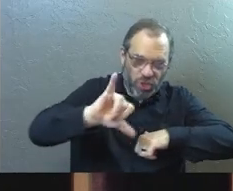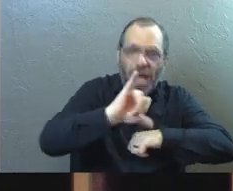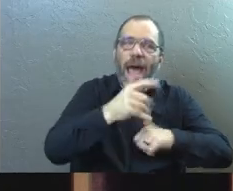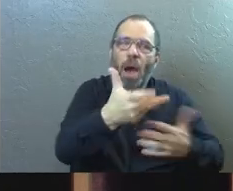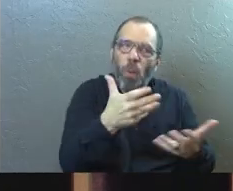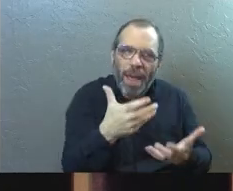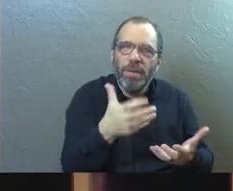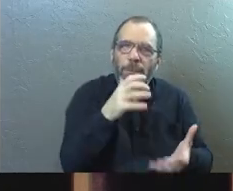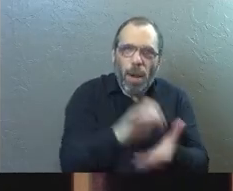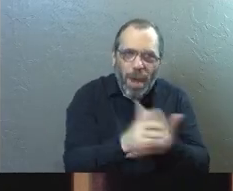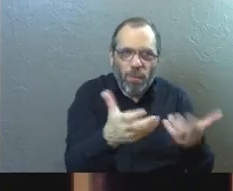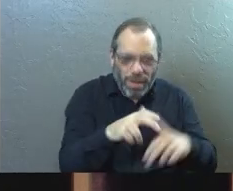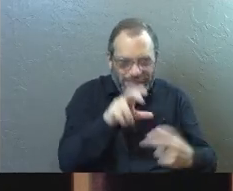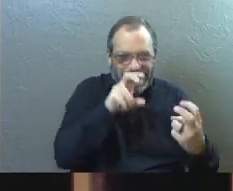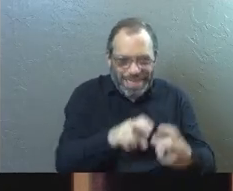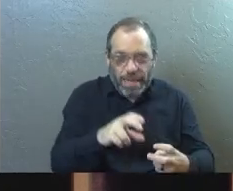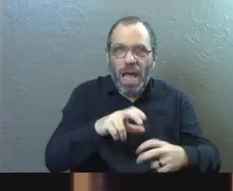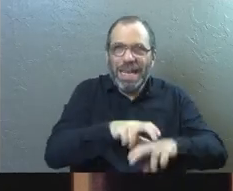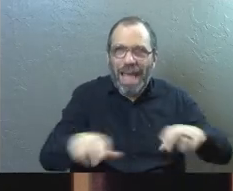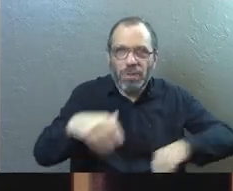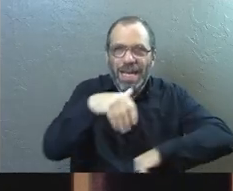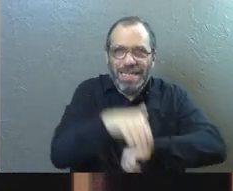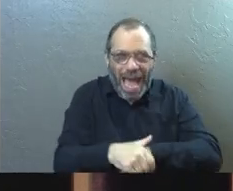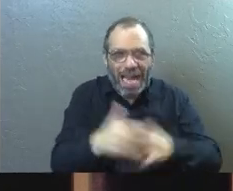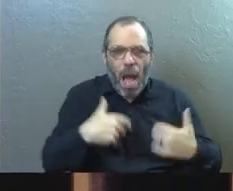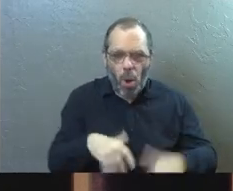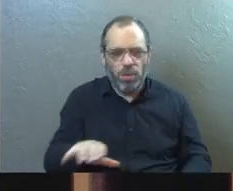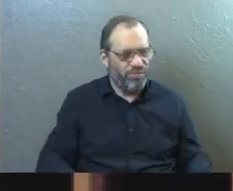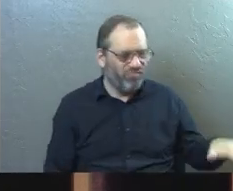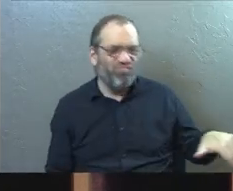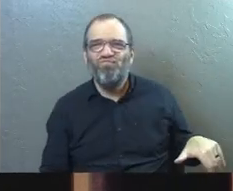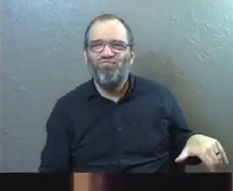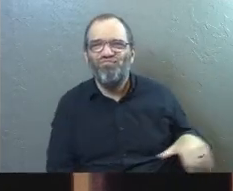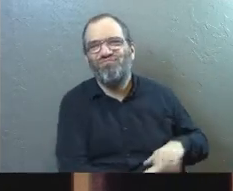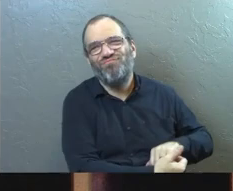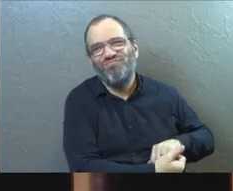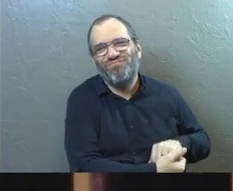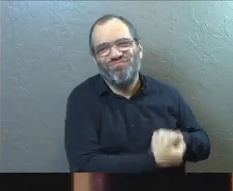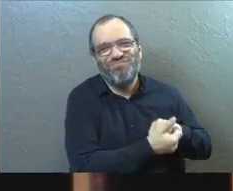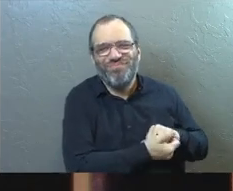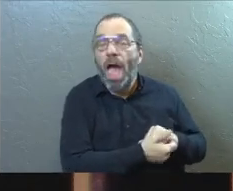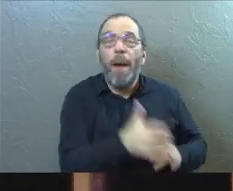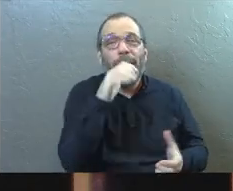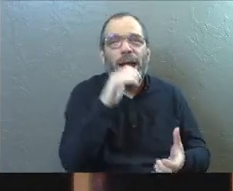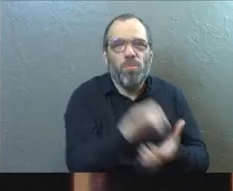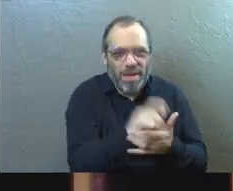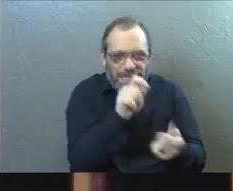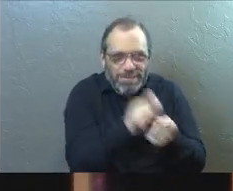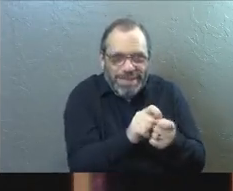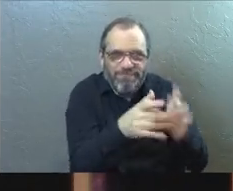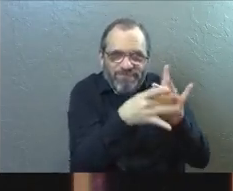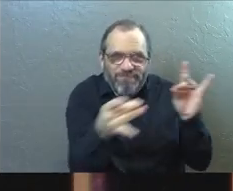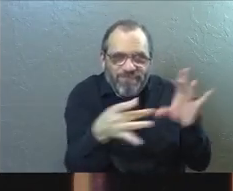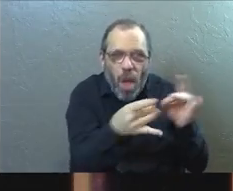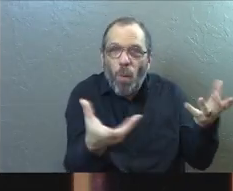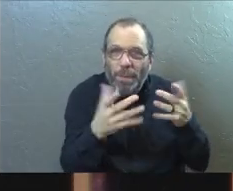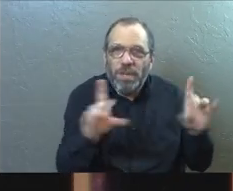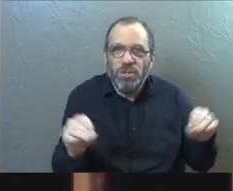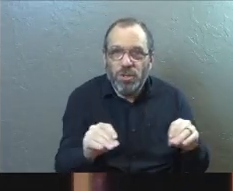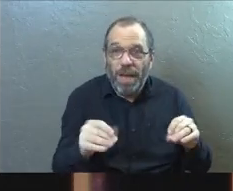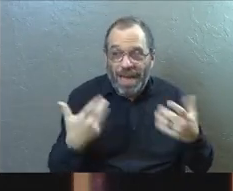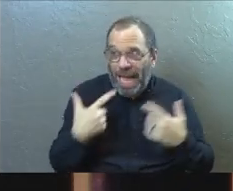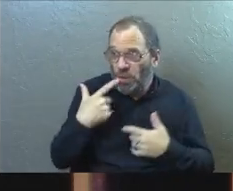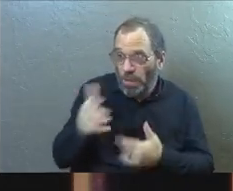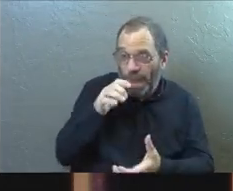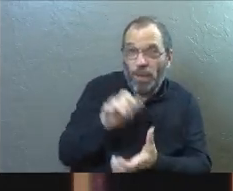lot of things that she wants me to do. When we sit down on the couch at night, she wants me to hold her hand. There's things that she has articulated to me she would like me to do. And